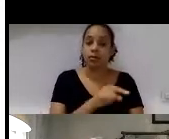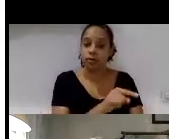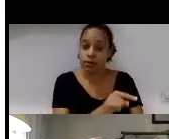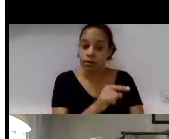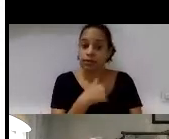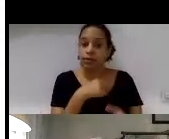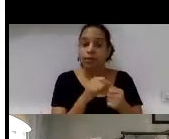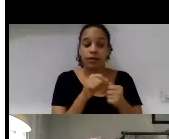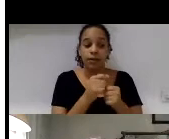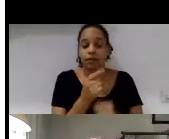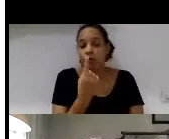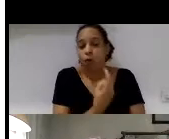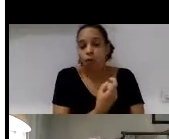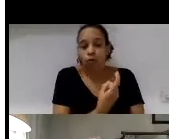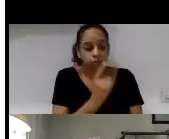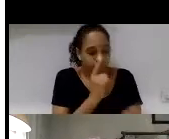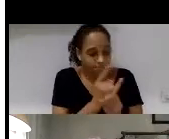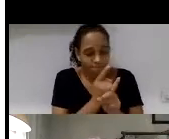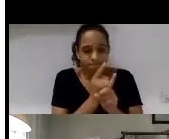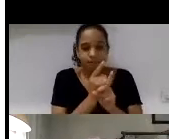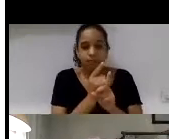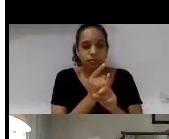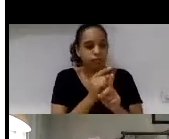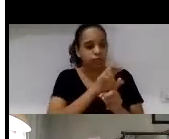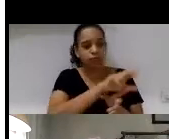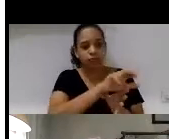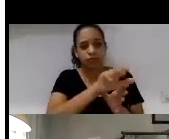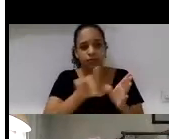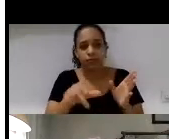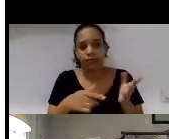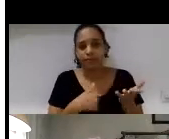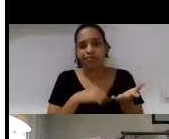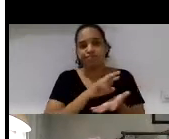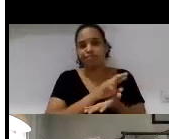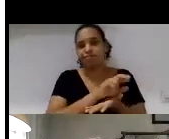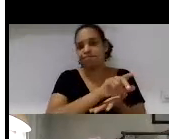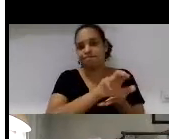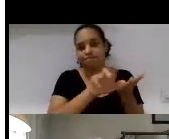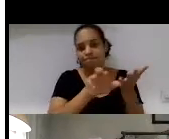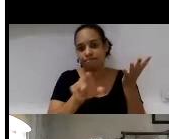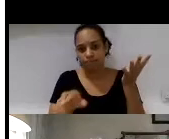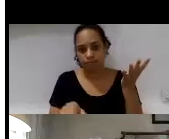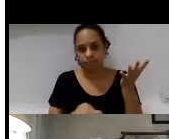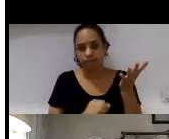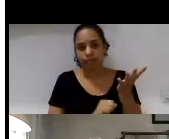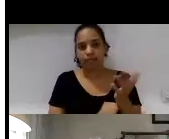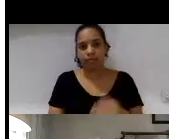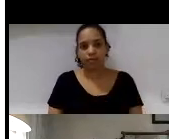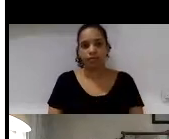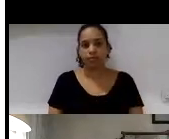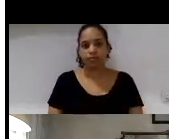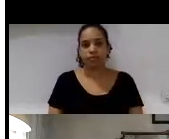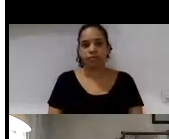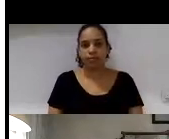Different writers will find a different unit of analysis in the object, and they